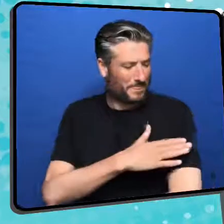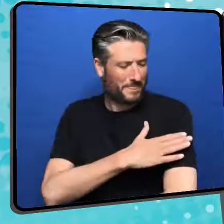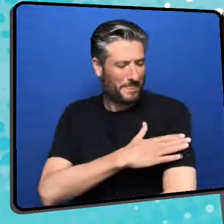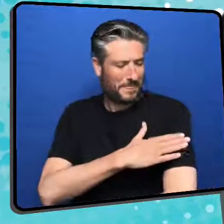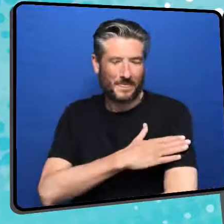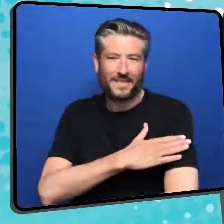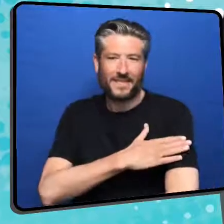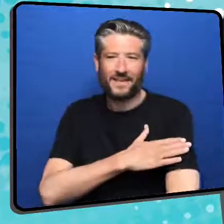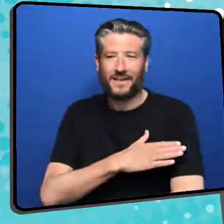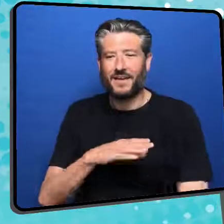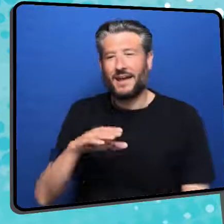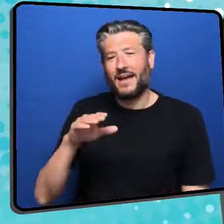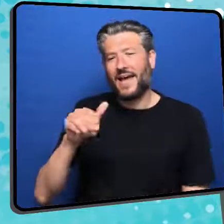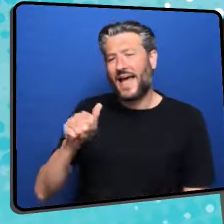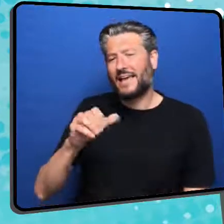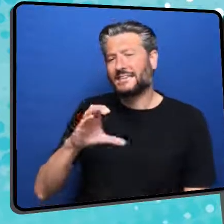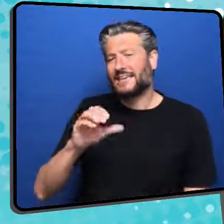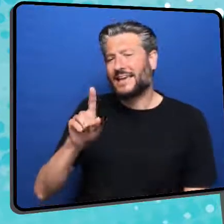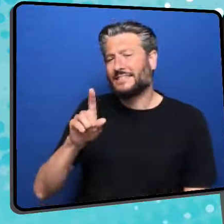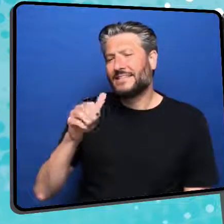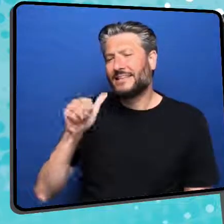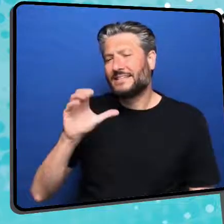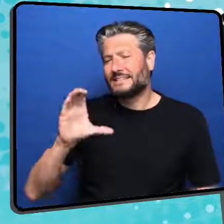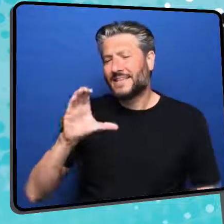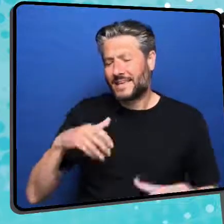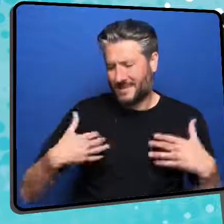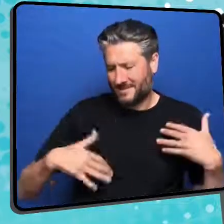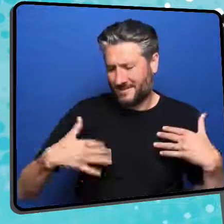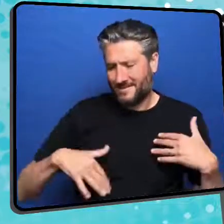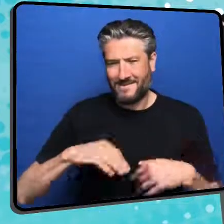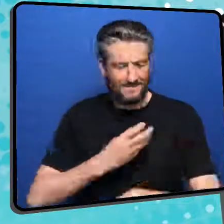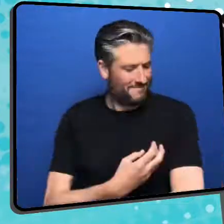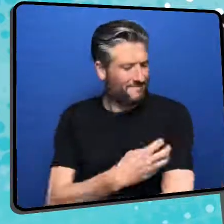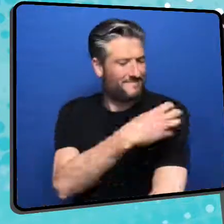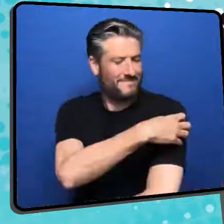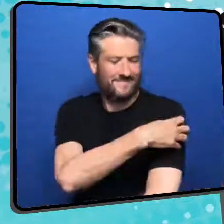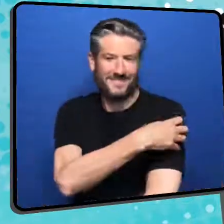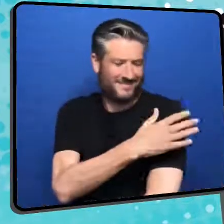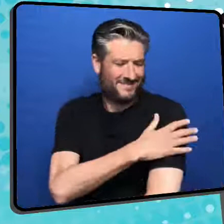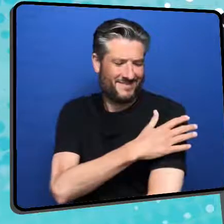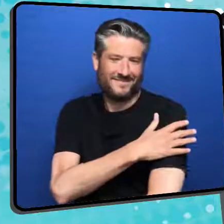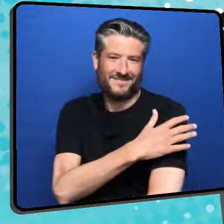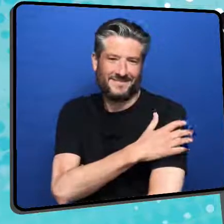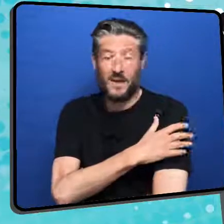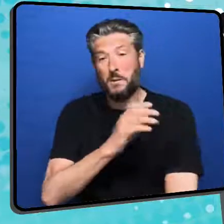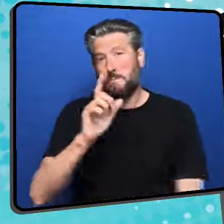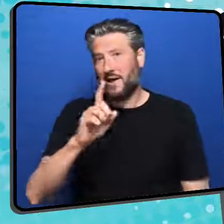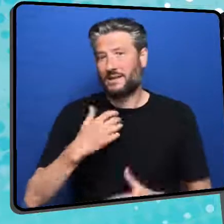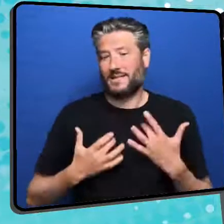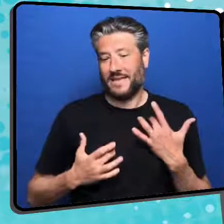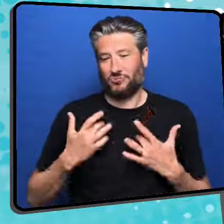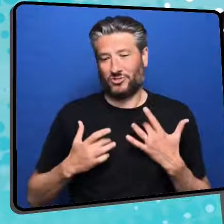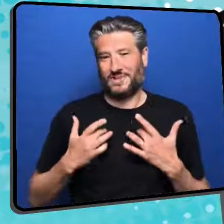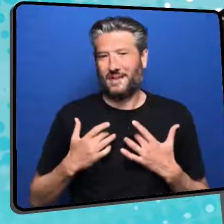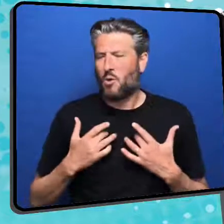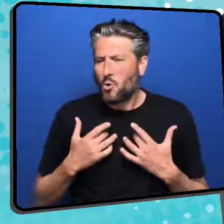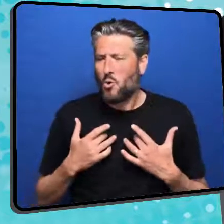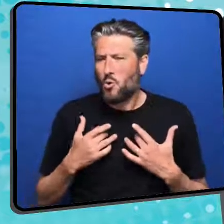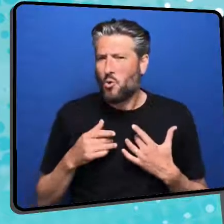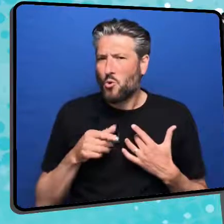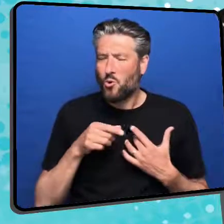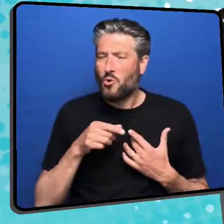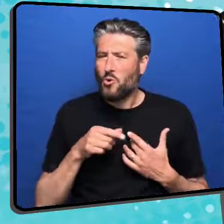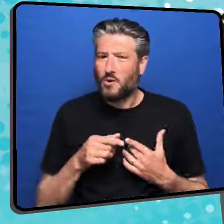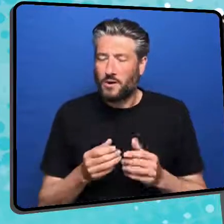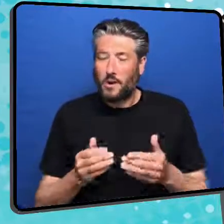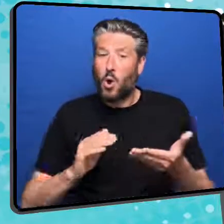spatula? Yes. KCDC involves a lot of barbecuing, or eating a lot of barbecue, not actually doing